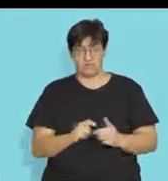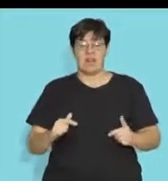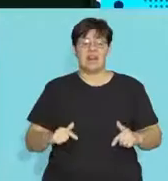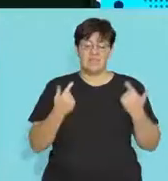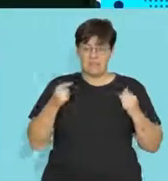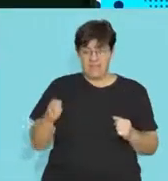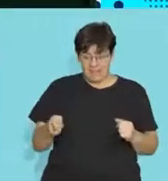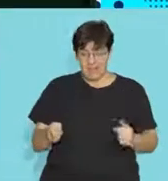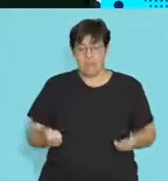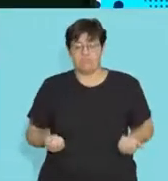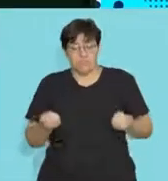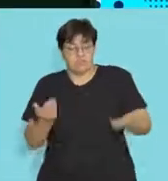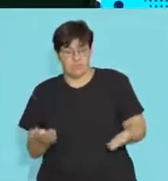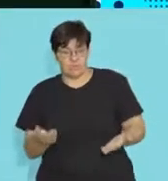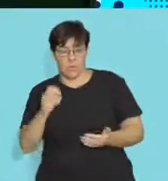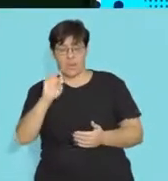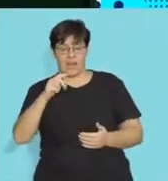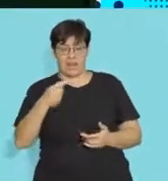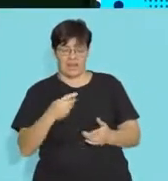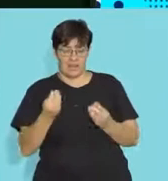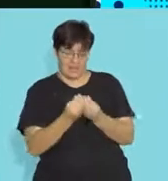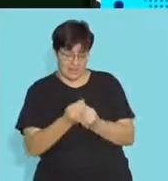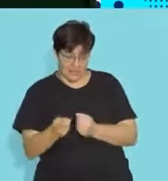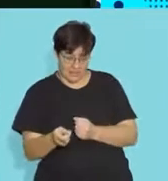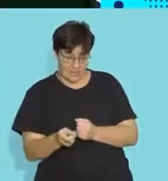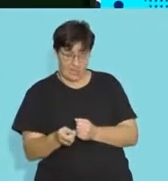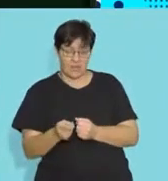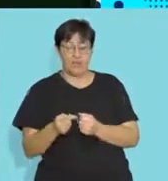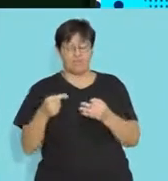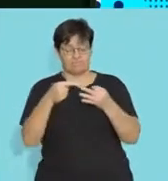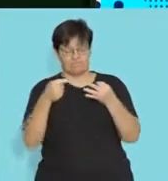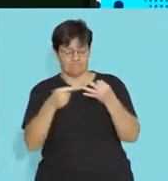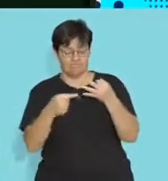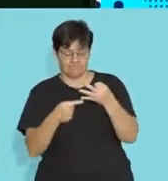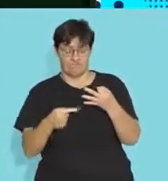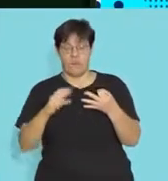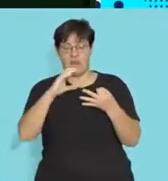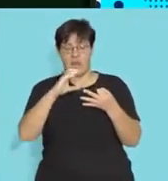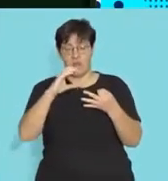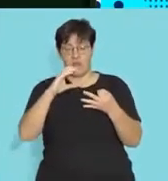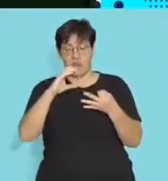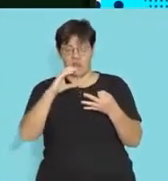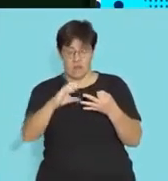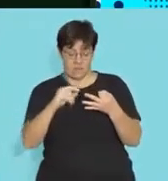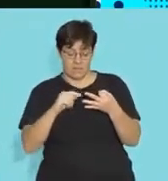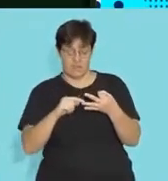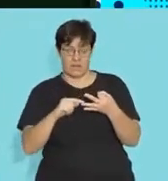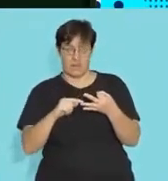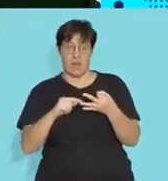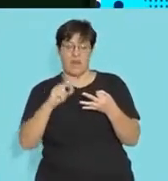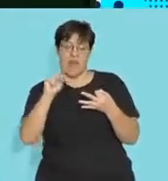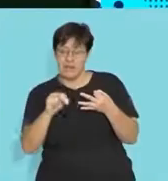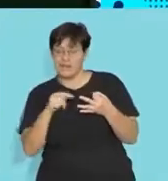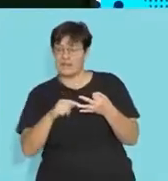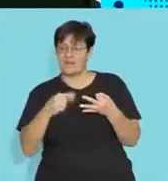of living organisms producing organic compounds, carbon, oxygen, and nitrogen are the essential macronutrients that are